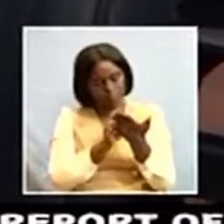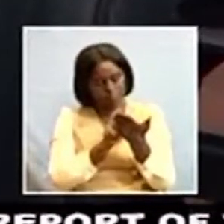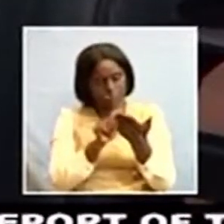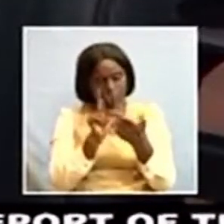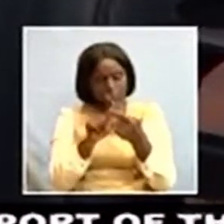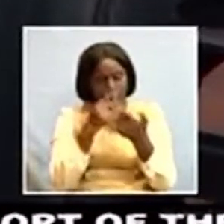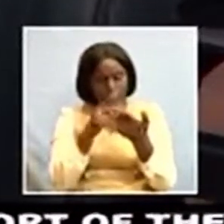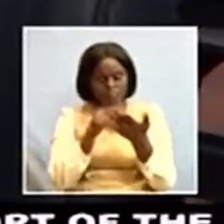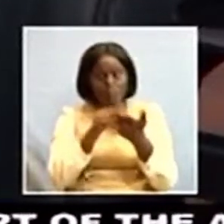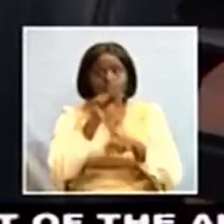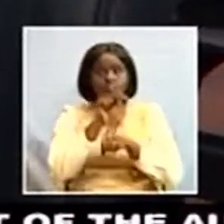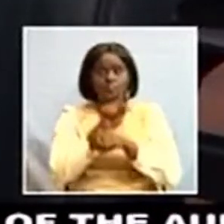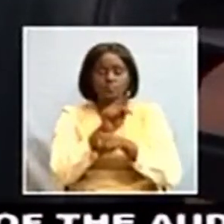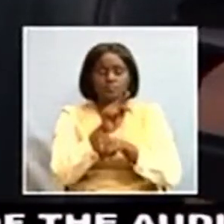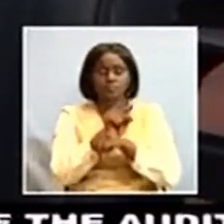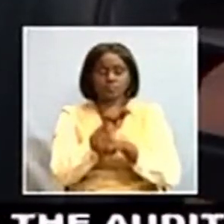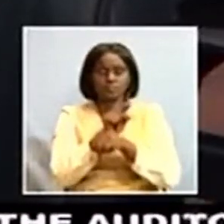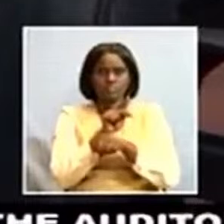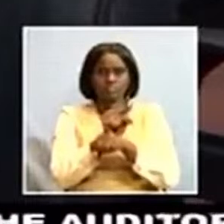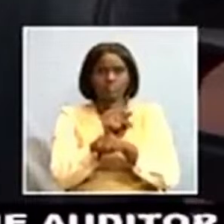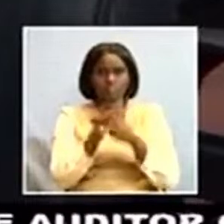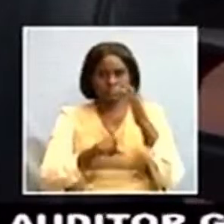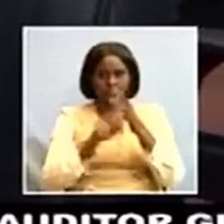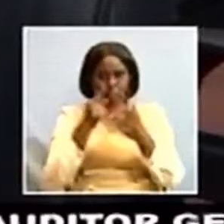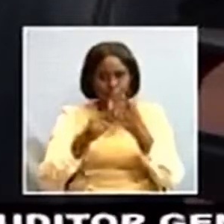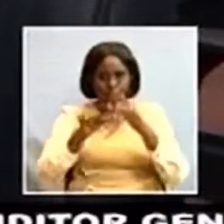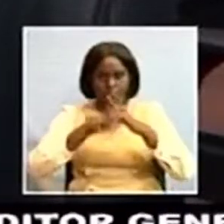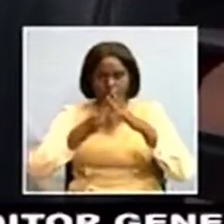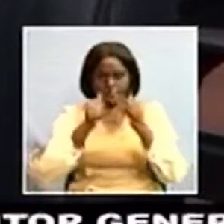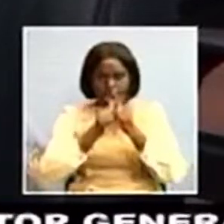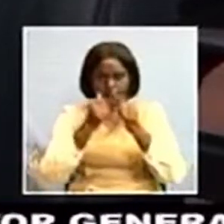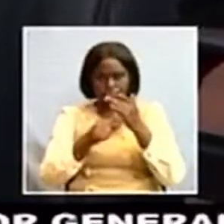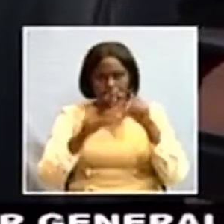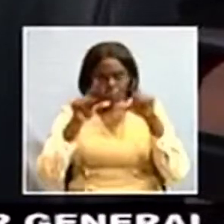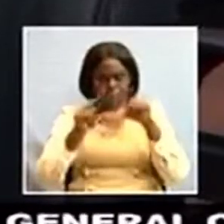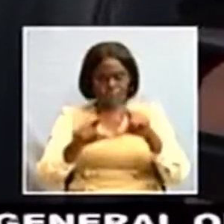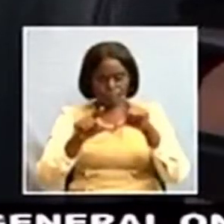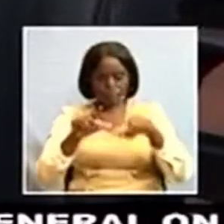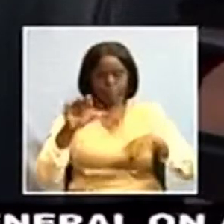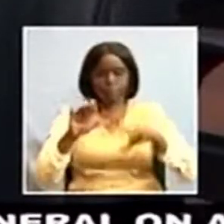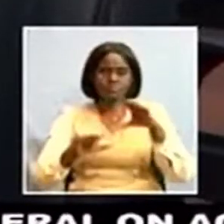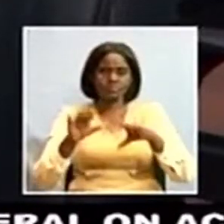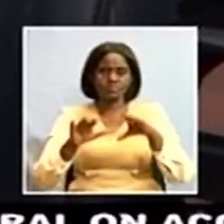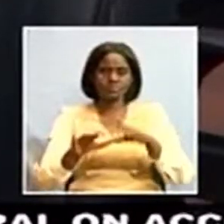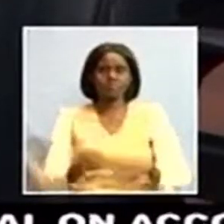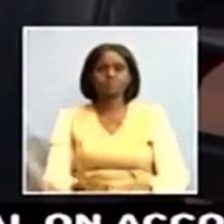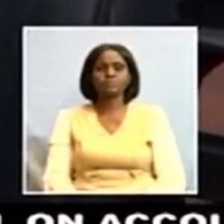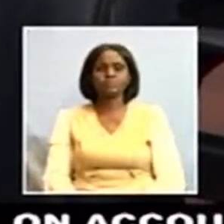that particular project, you start with a lower balance.